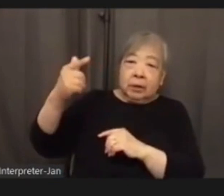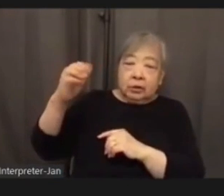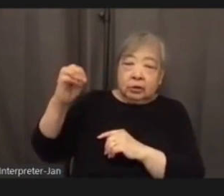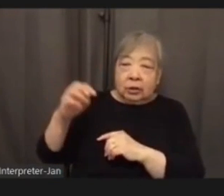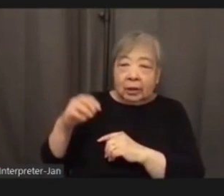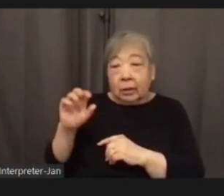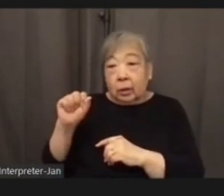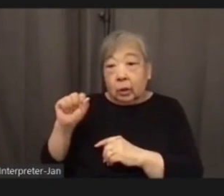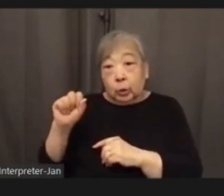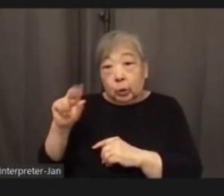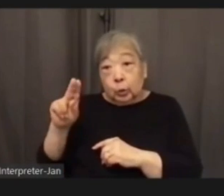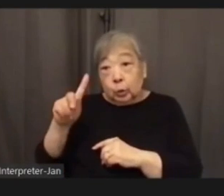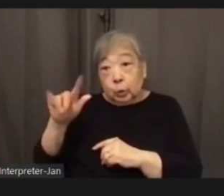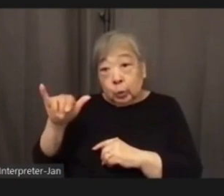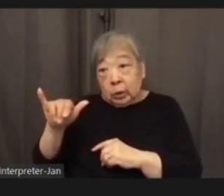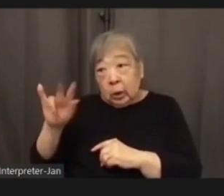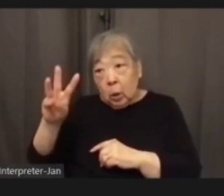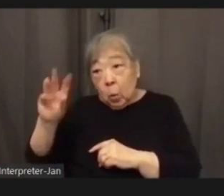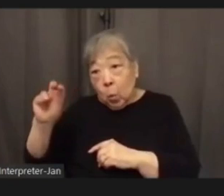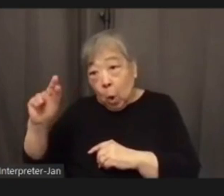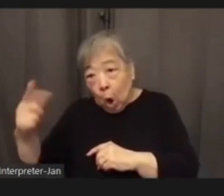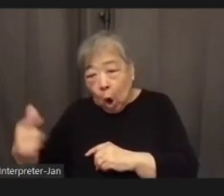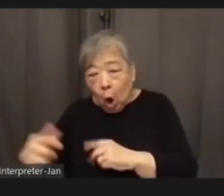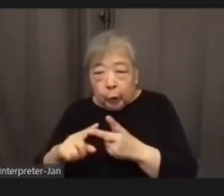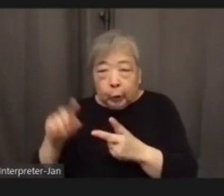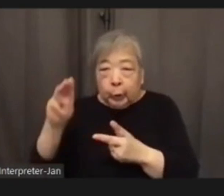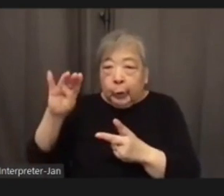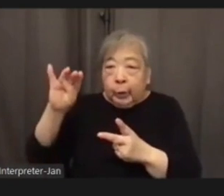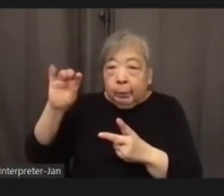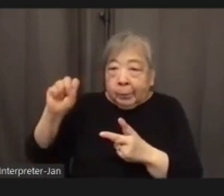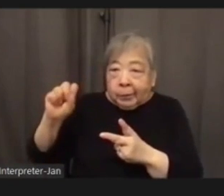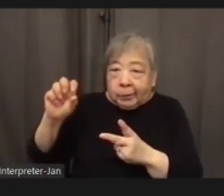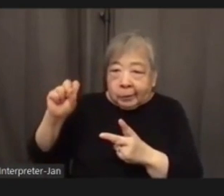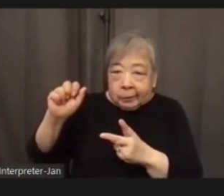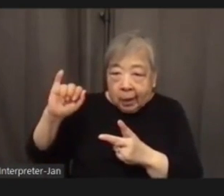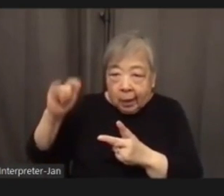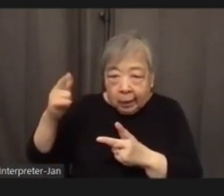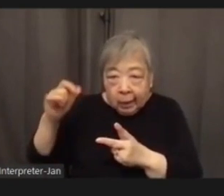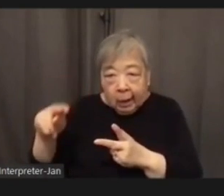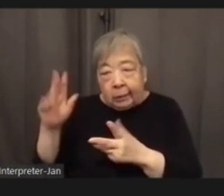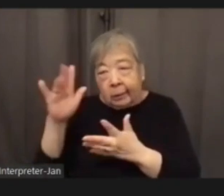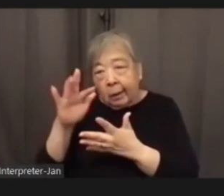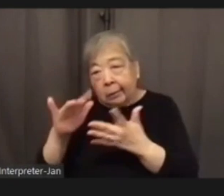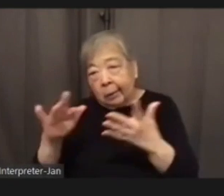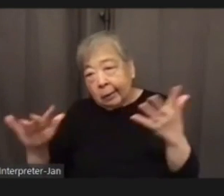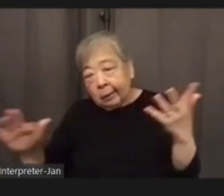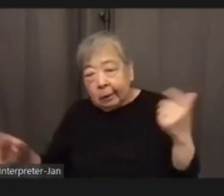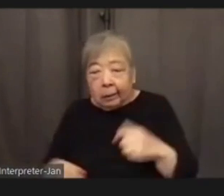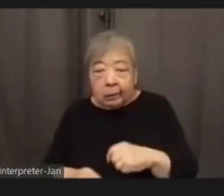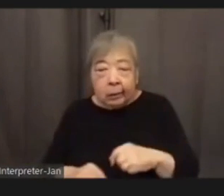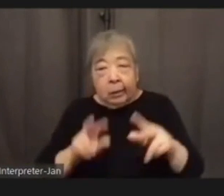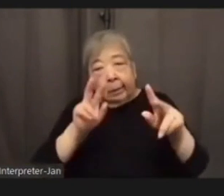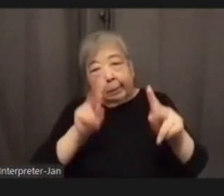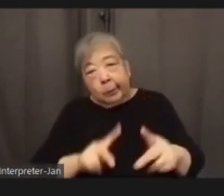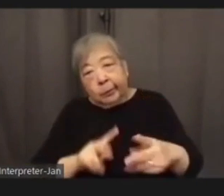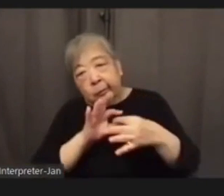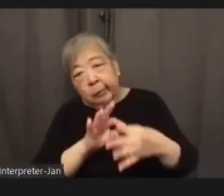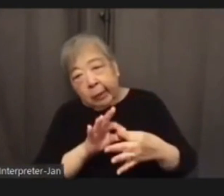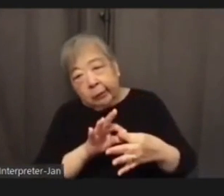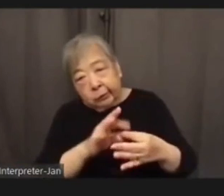Suzy Wong or Ms. Saigon or on and on and on, personal relationships, how men looked at